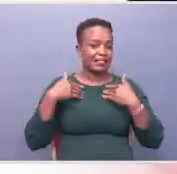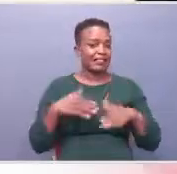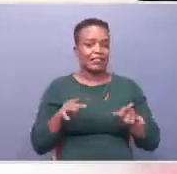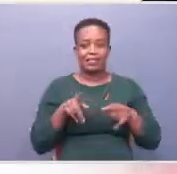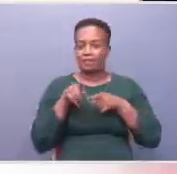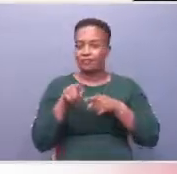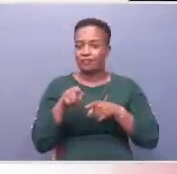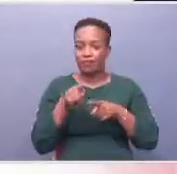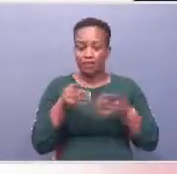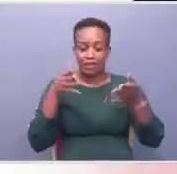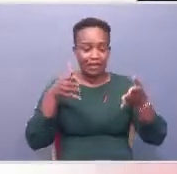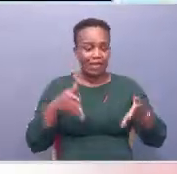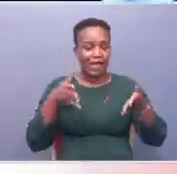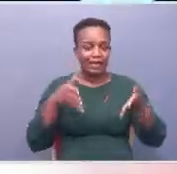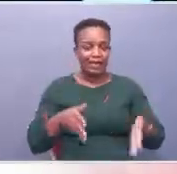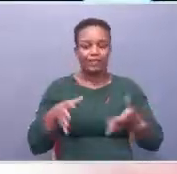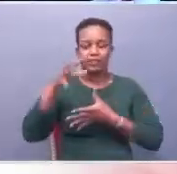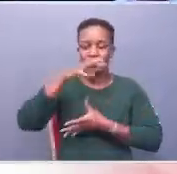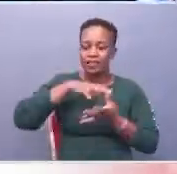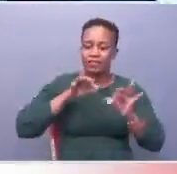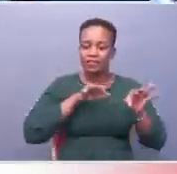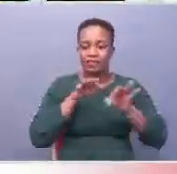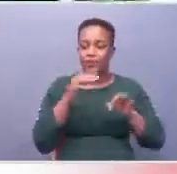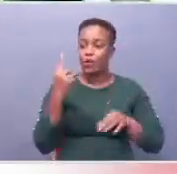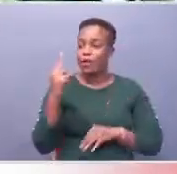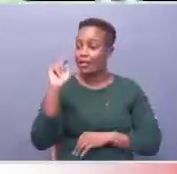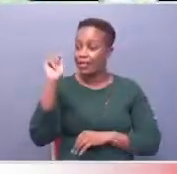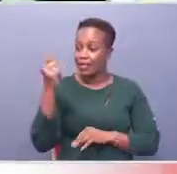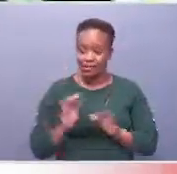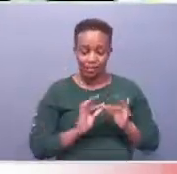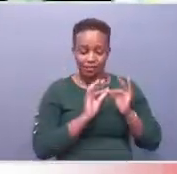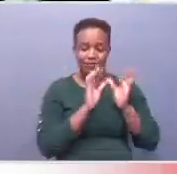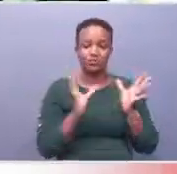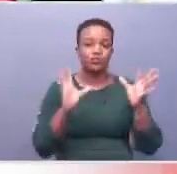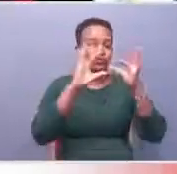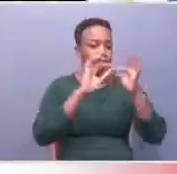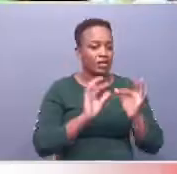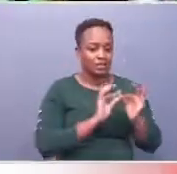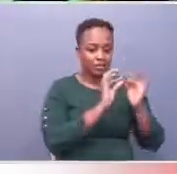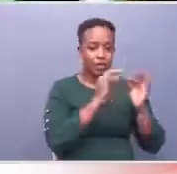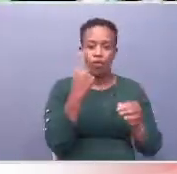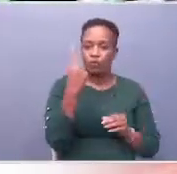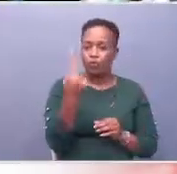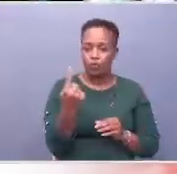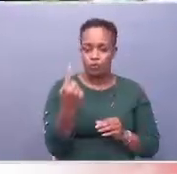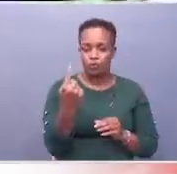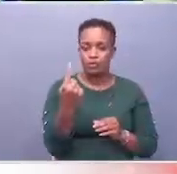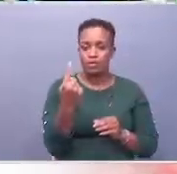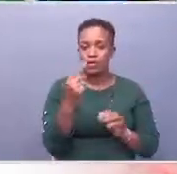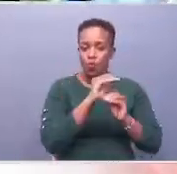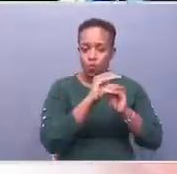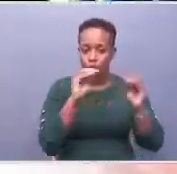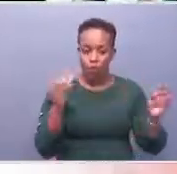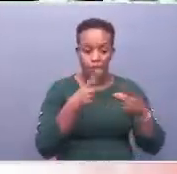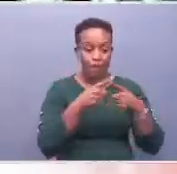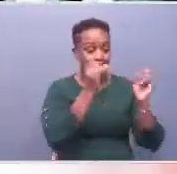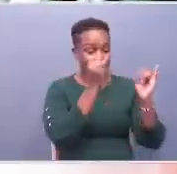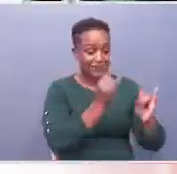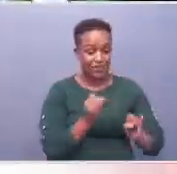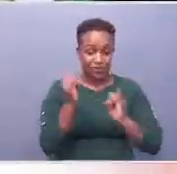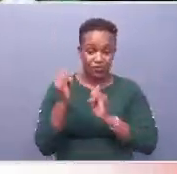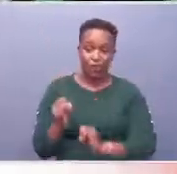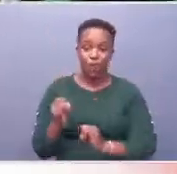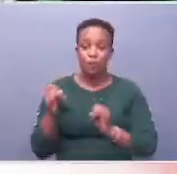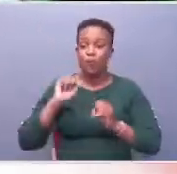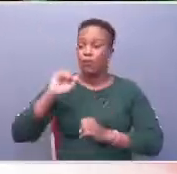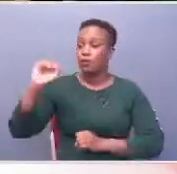current confusion, affirming that the One Kenya Alliance did not join the Azimio la Umoja movement, but only individual political